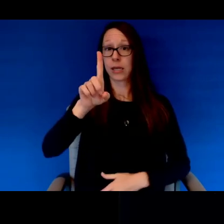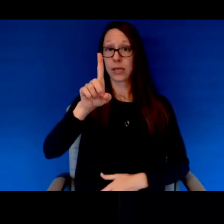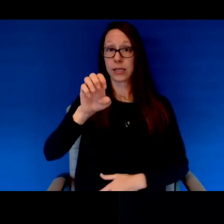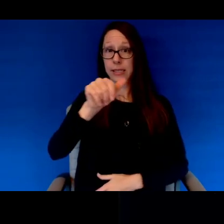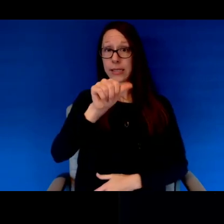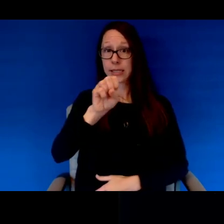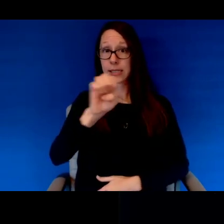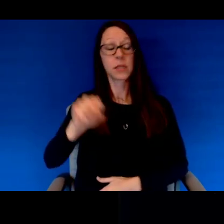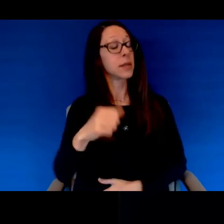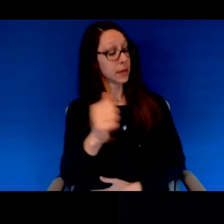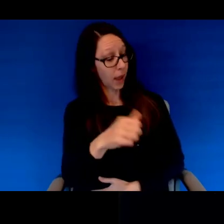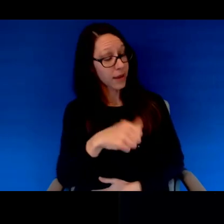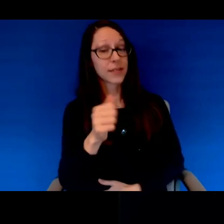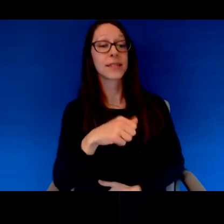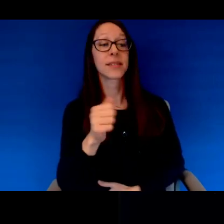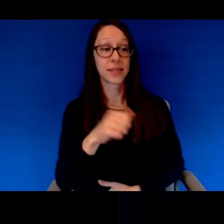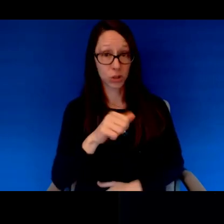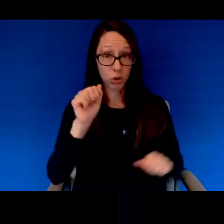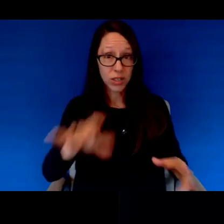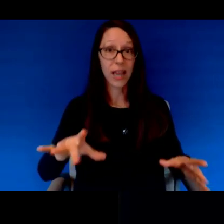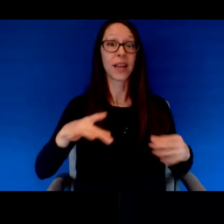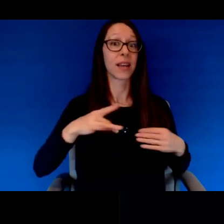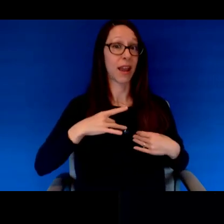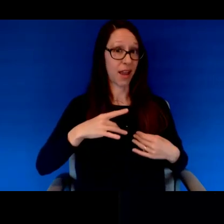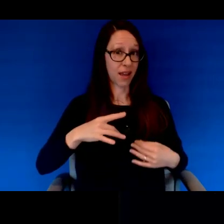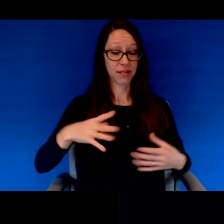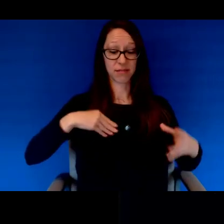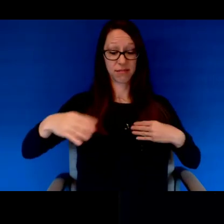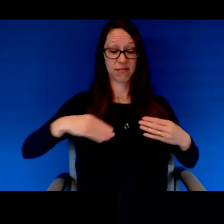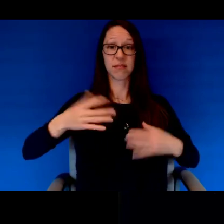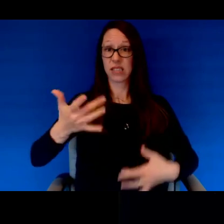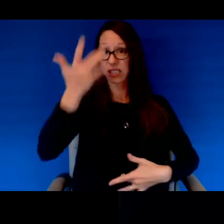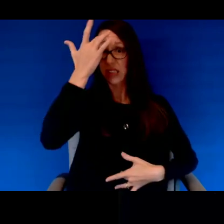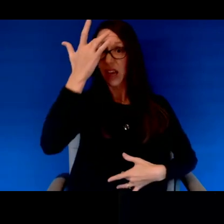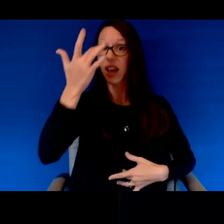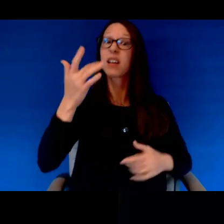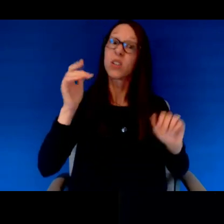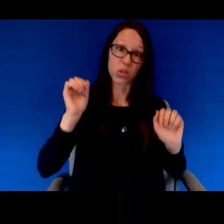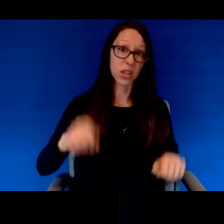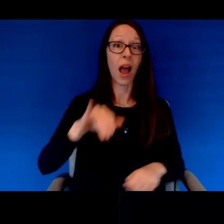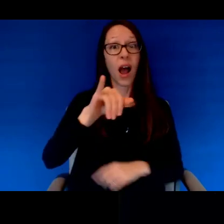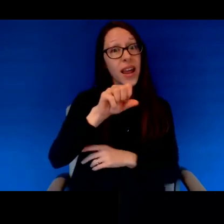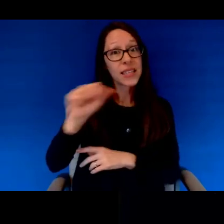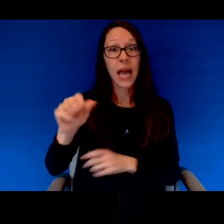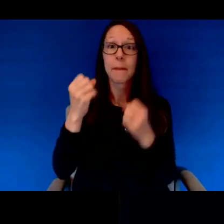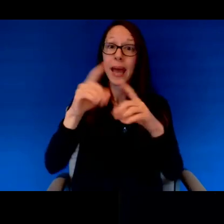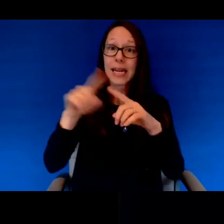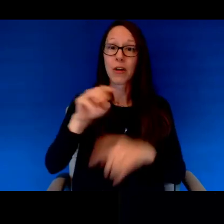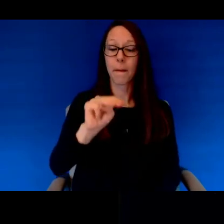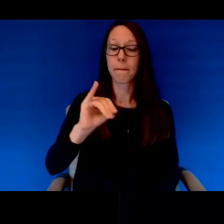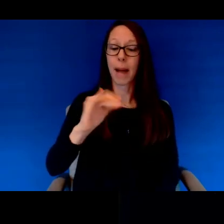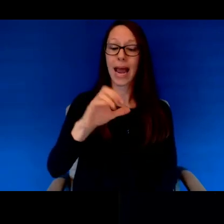Yeah, absolutely. You can get diseases, you can get sick. On the ISS, there's all kinds of those microorganisms we talked about.